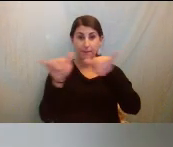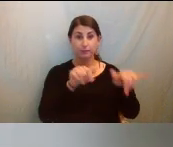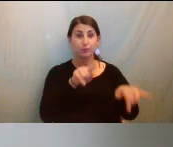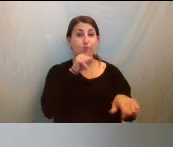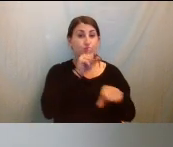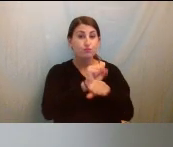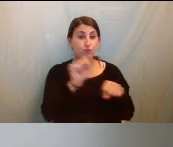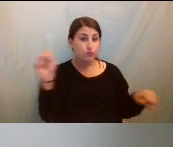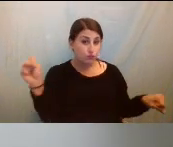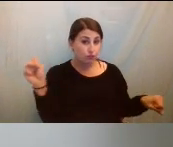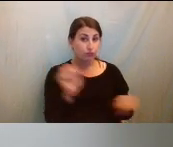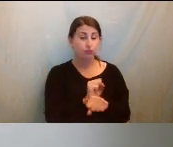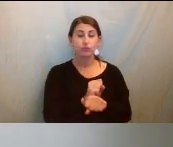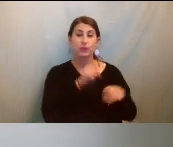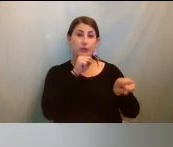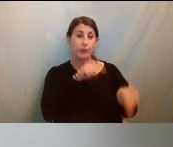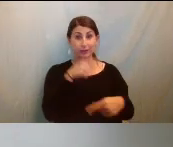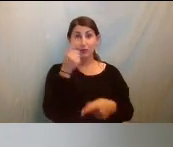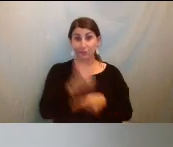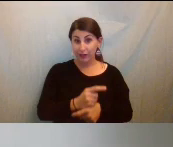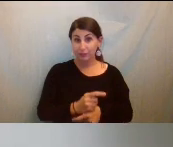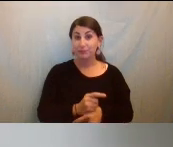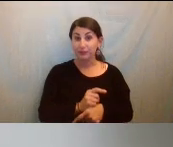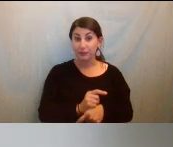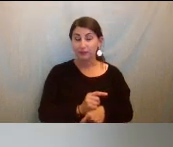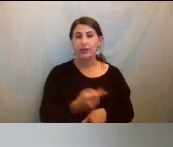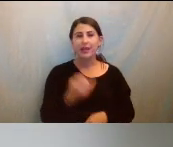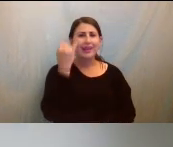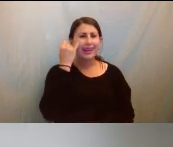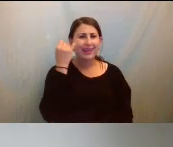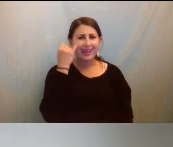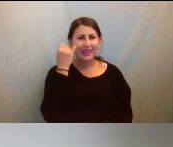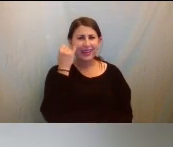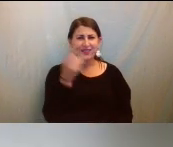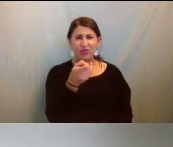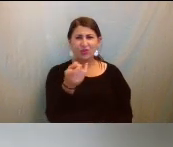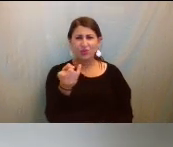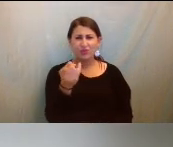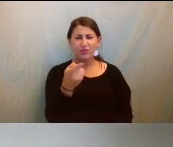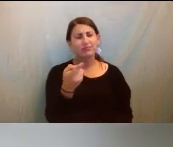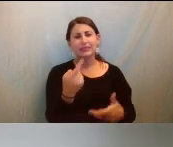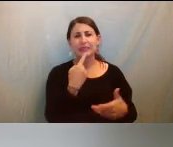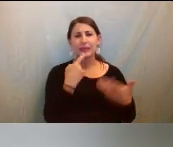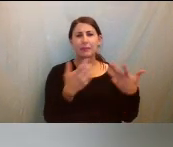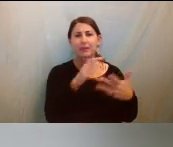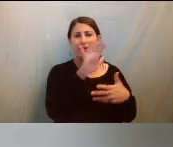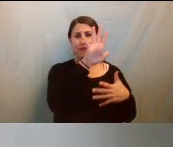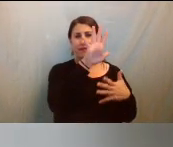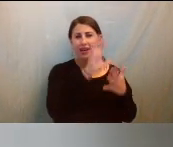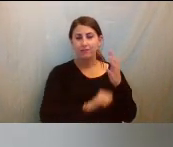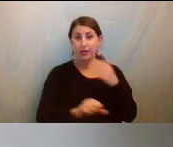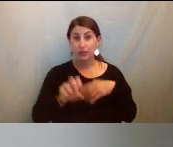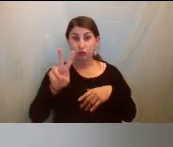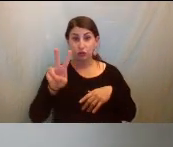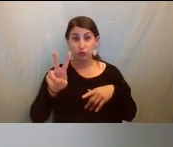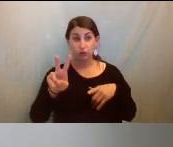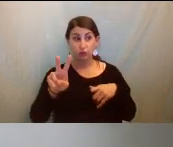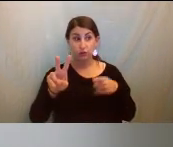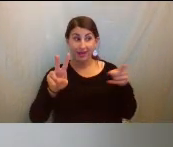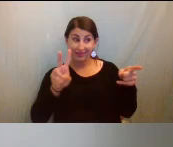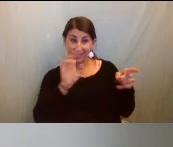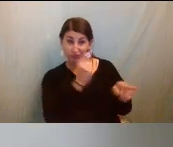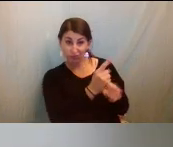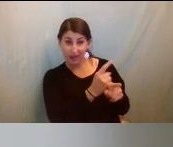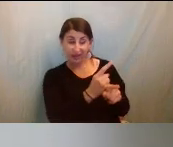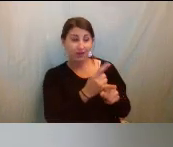equal 6. That's a true statement, so my answer is correct. Okay. If you got something like 5 minus 2 and you know you did this